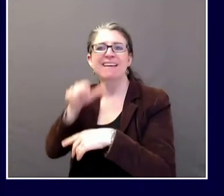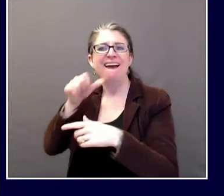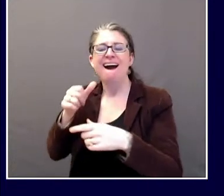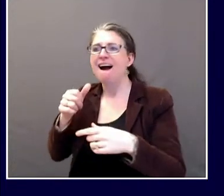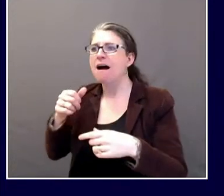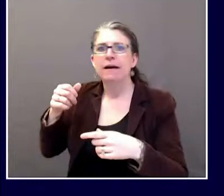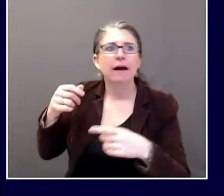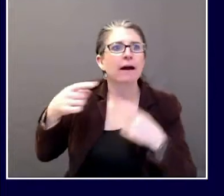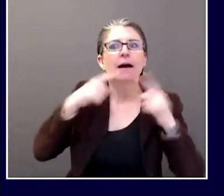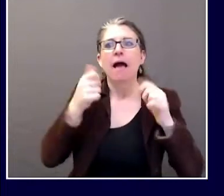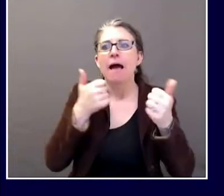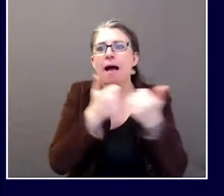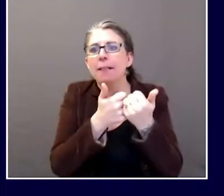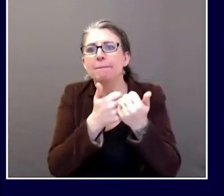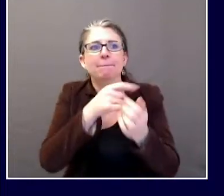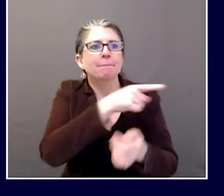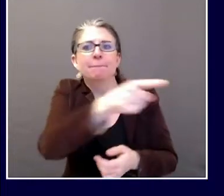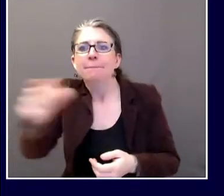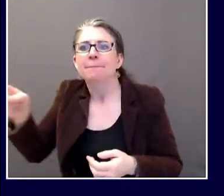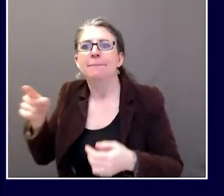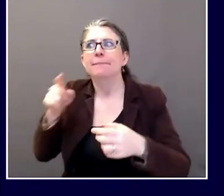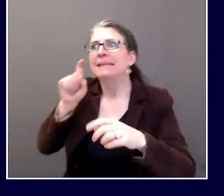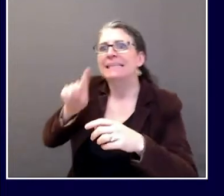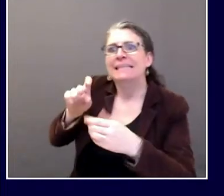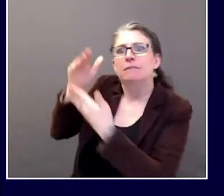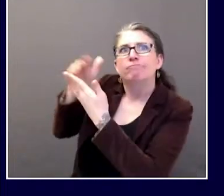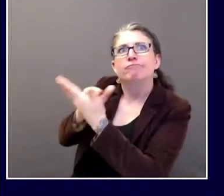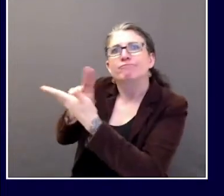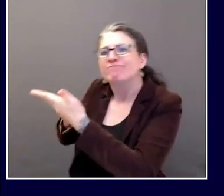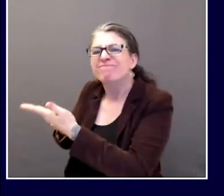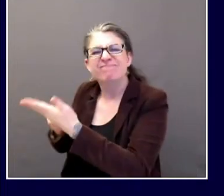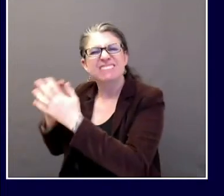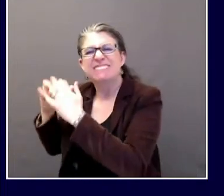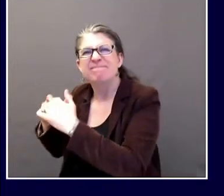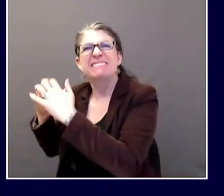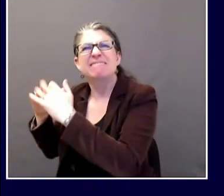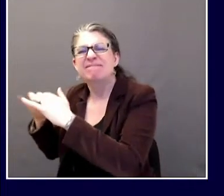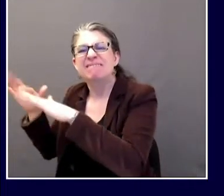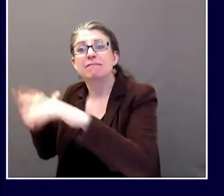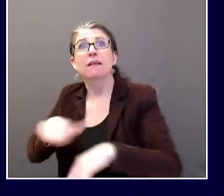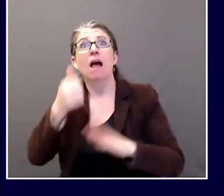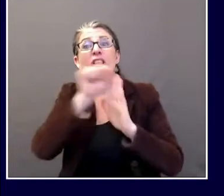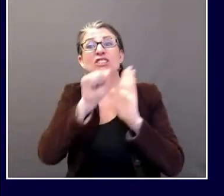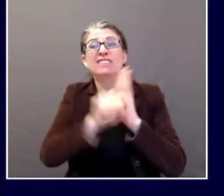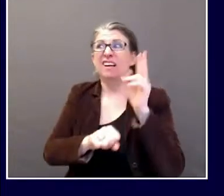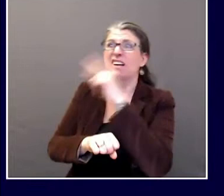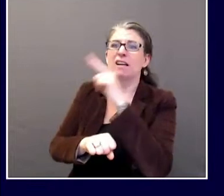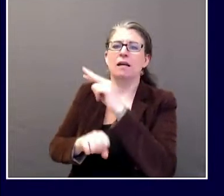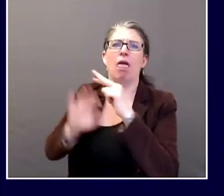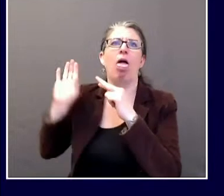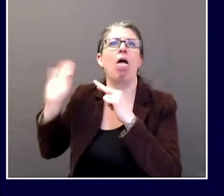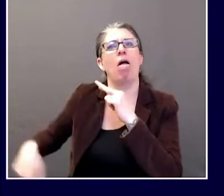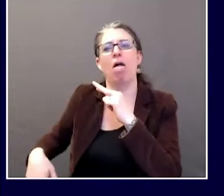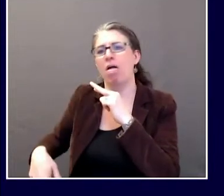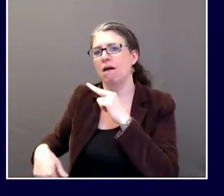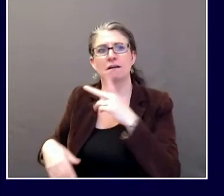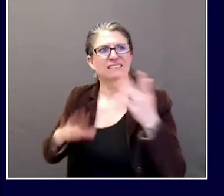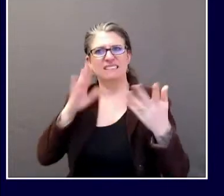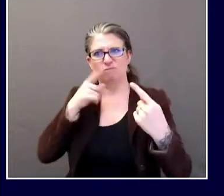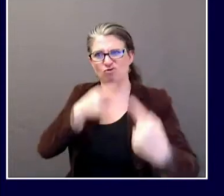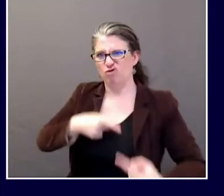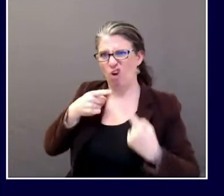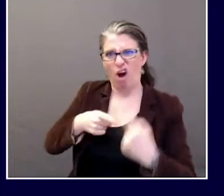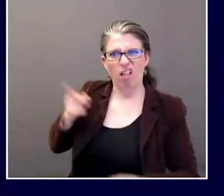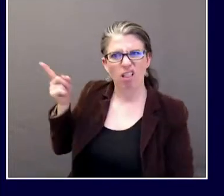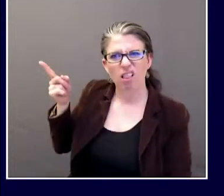result of that, all states, including Maine, are looking for other options. I don't want to create a system that